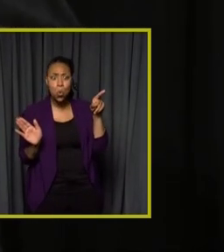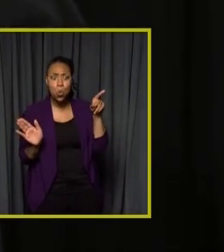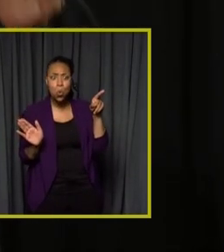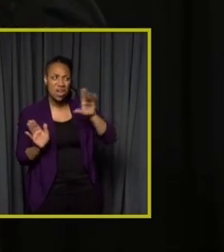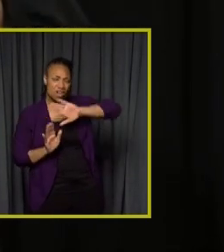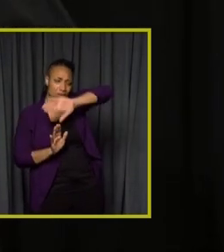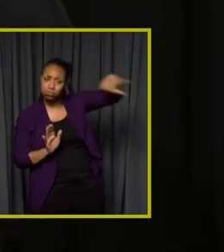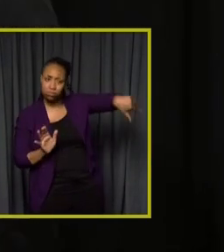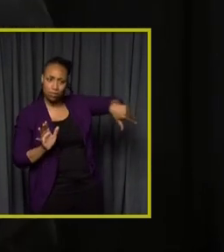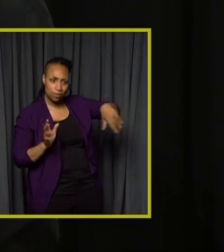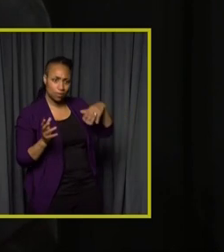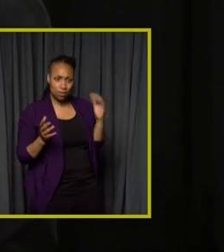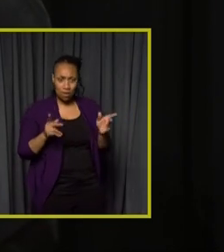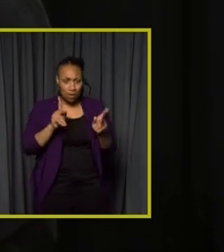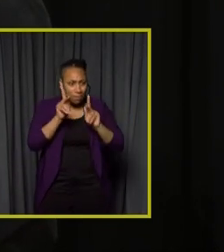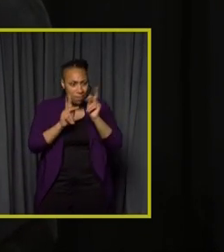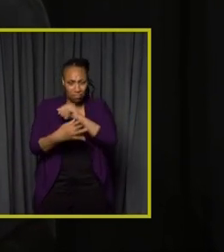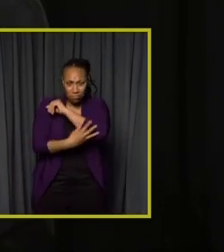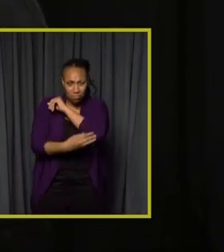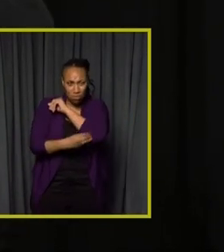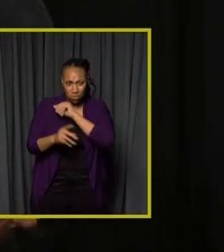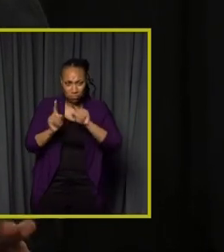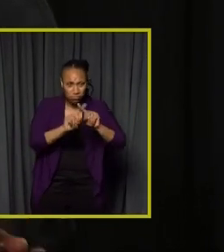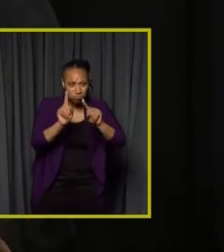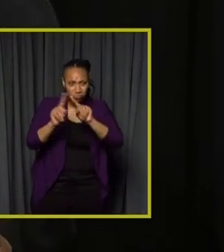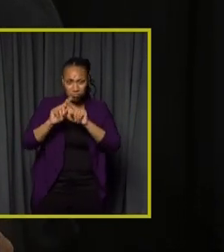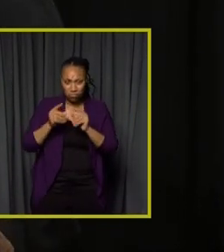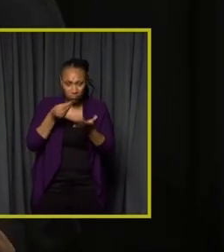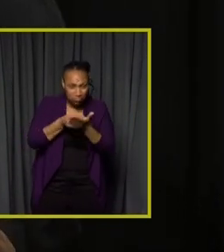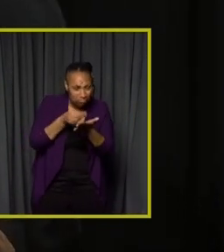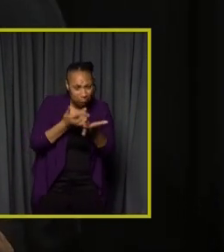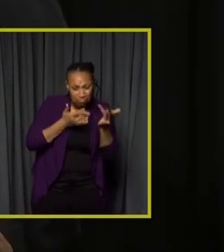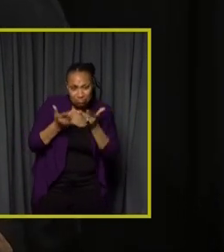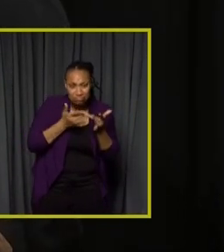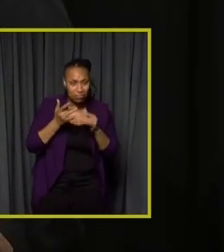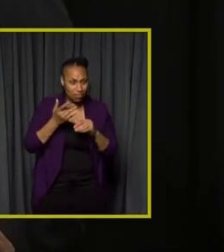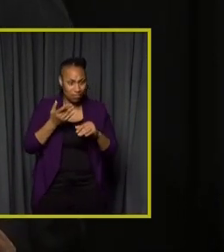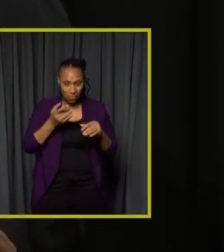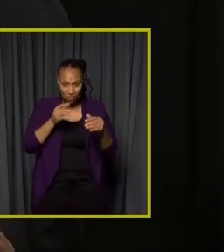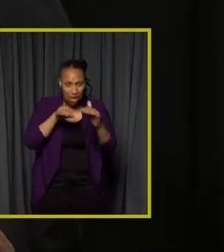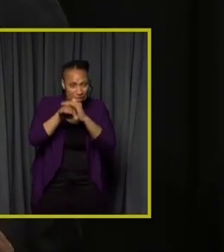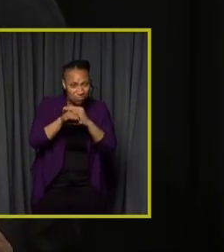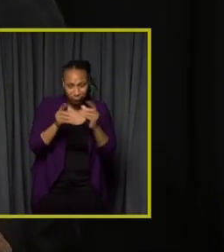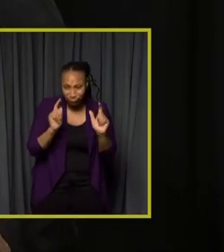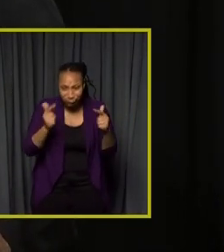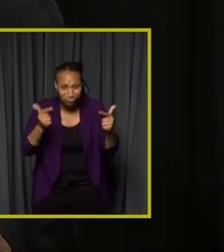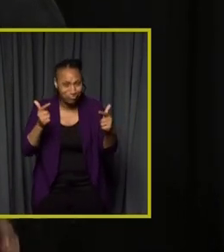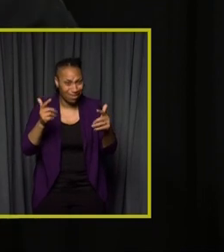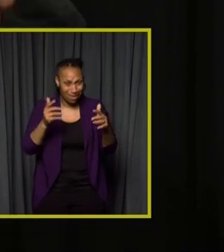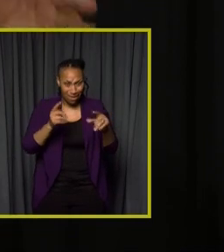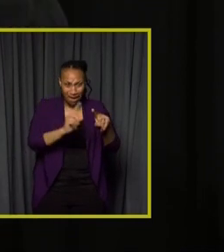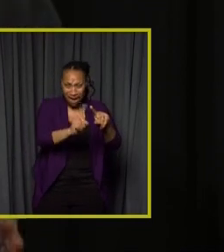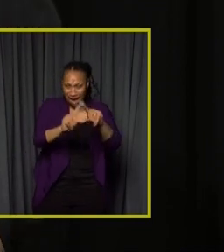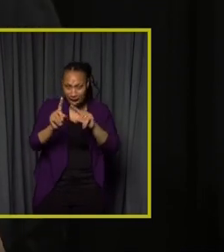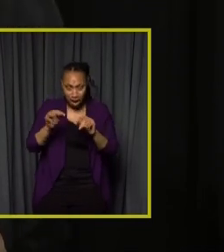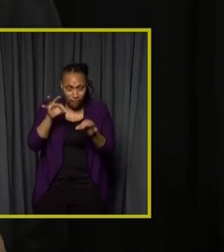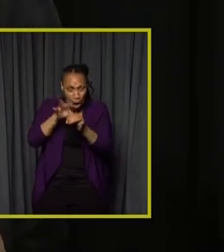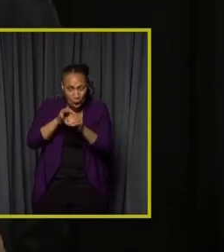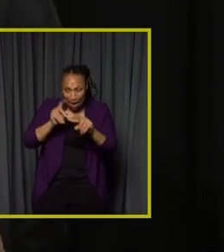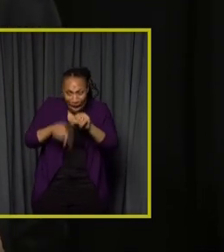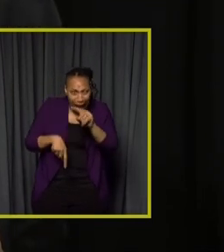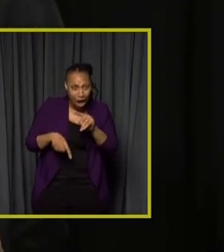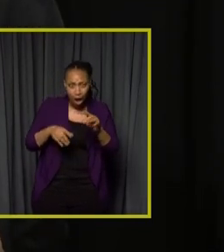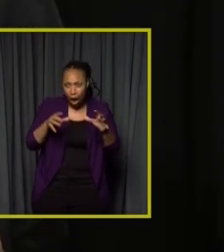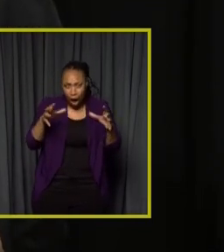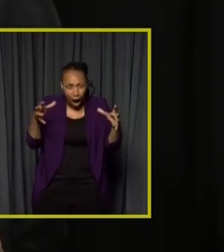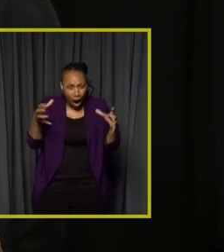wealth people in this country who have not voted because they don't hear poverty talked about on the political stages and